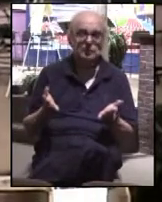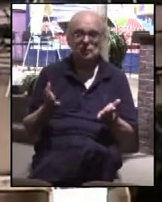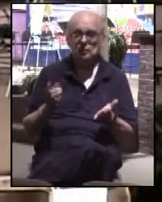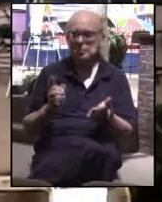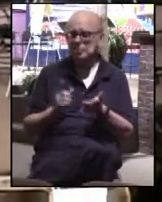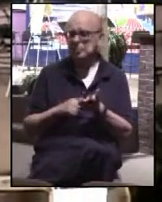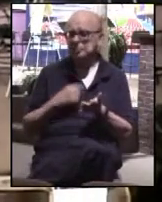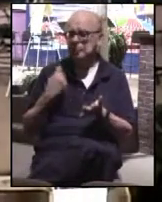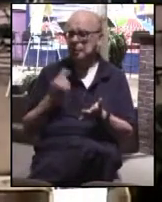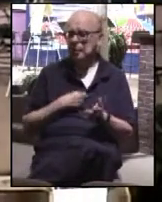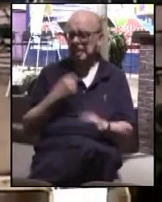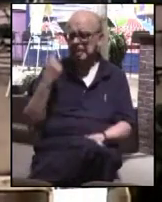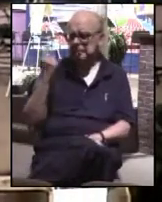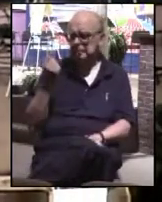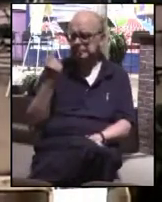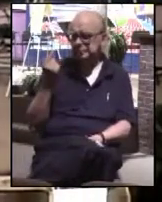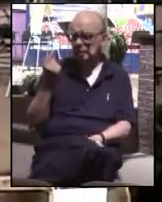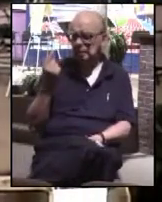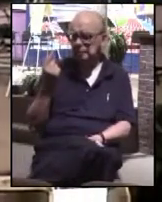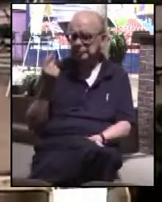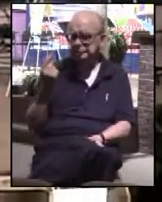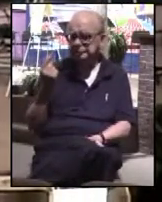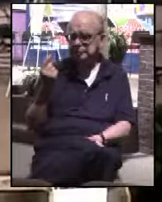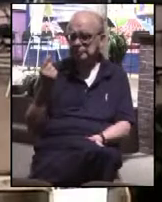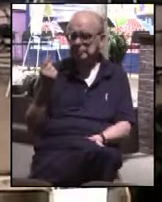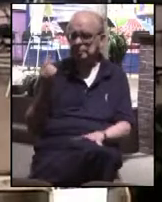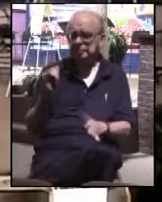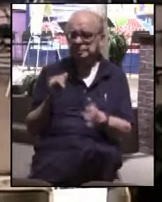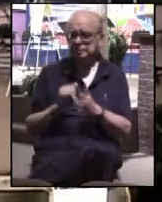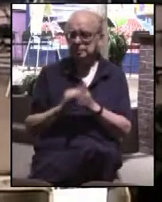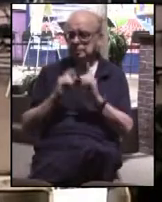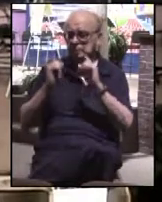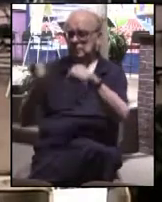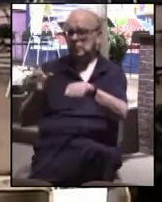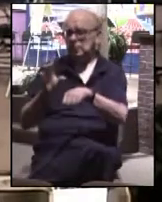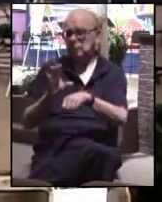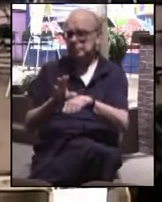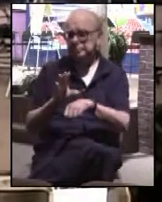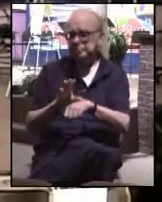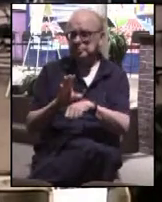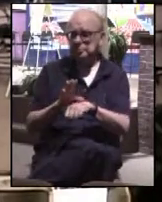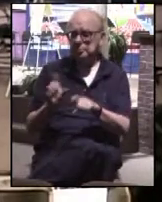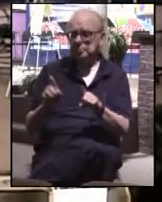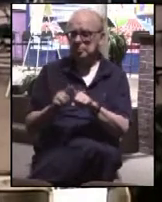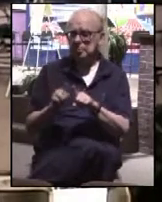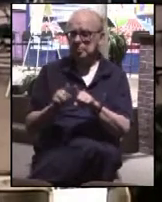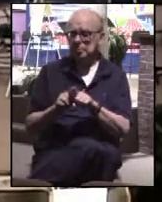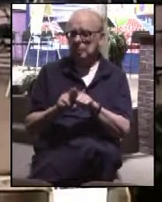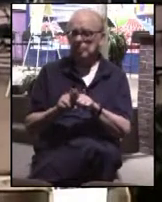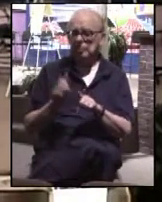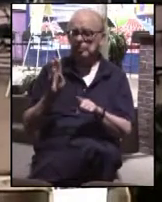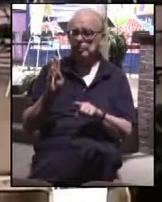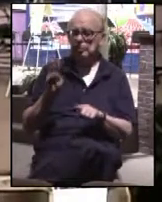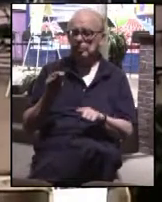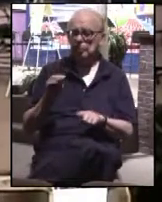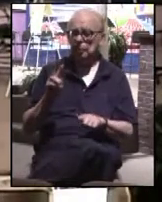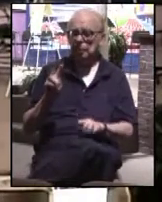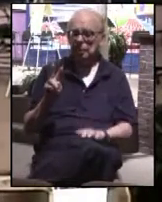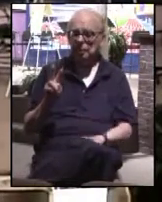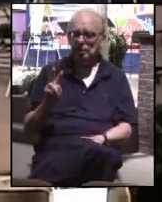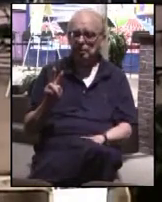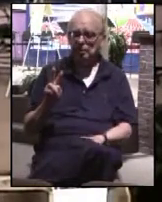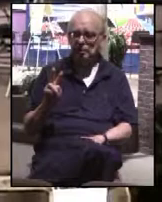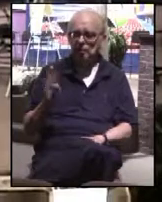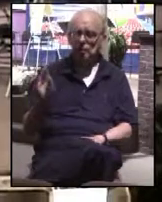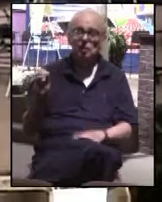sometimes we think that going to church is like the dmv or